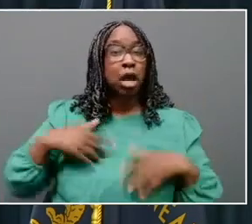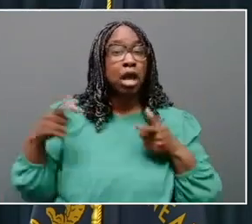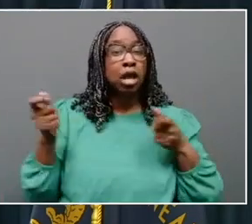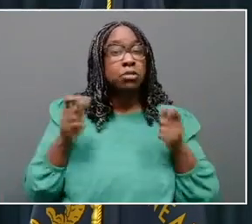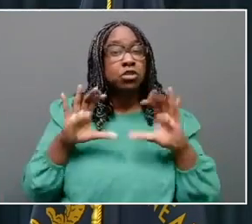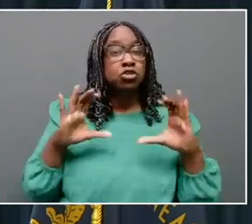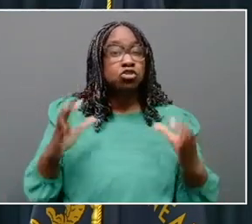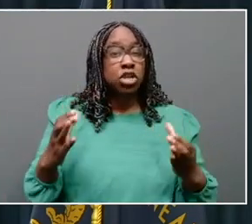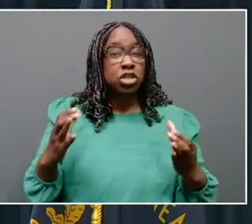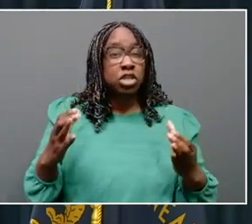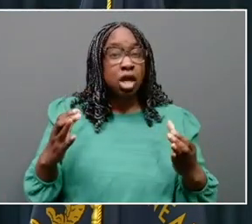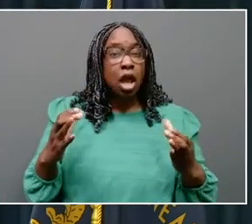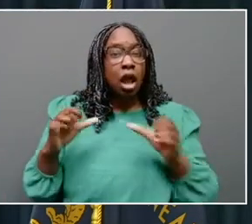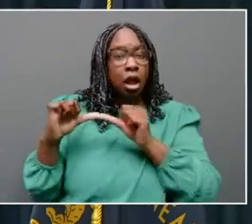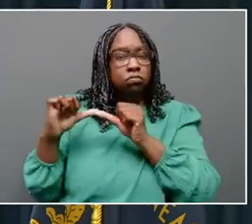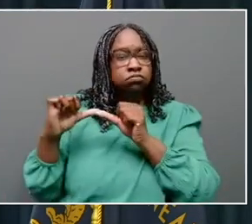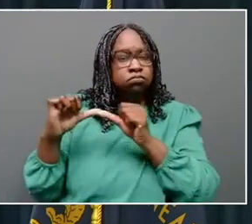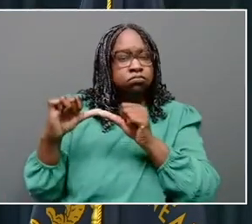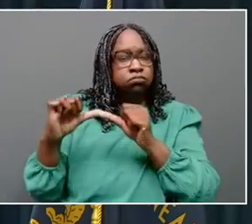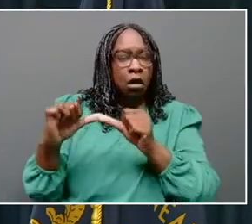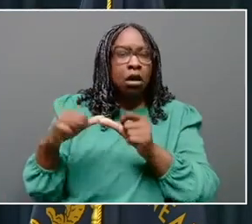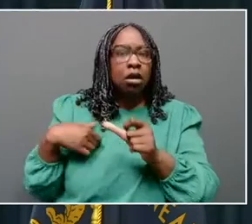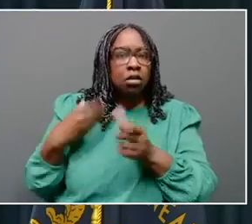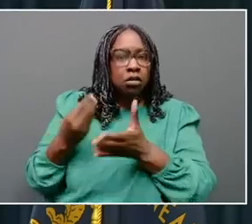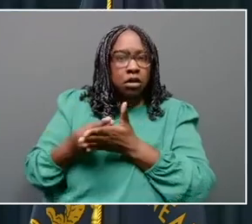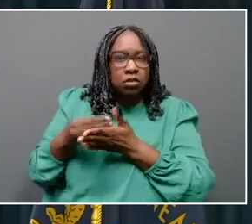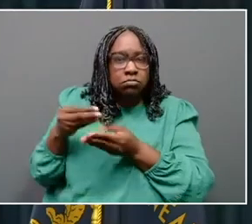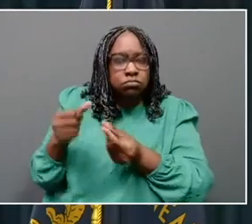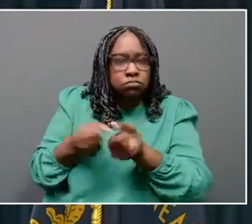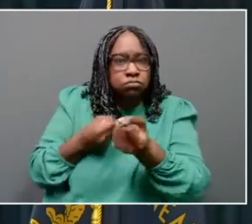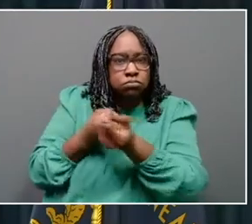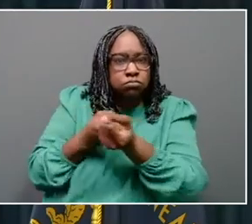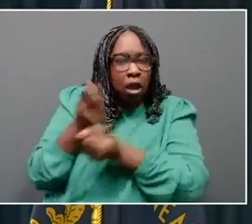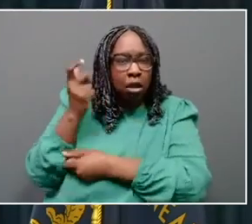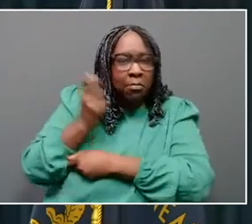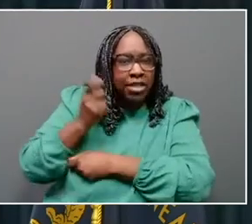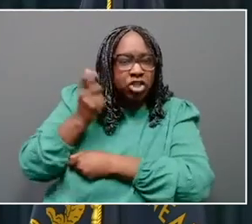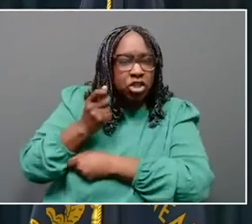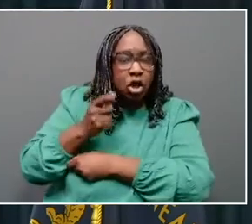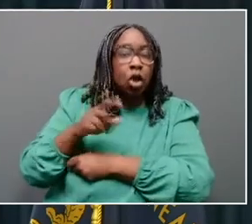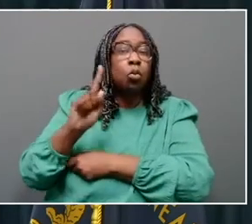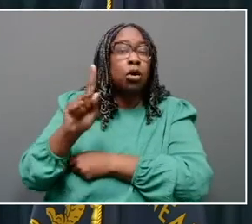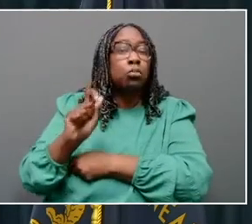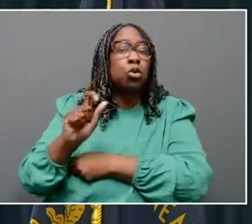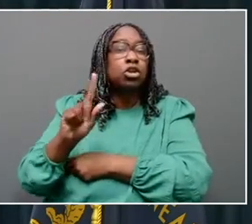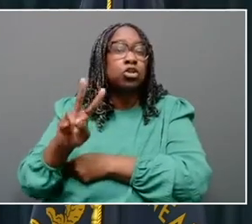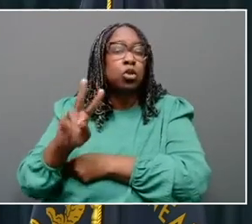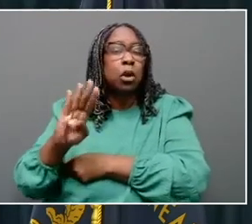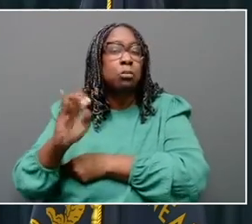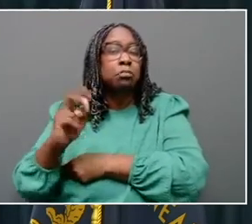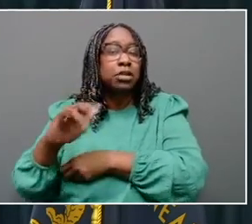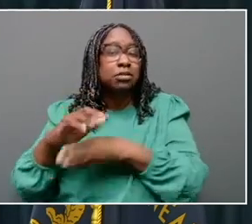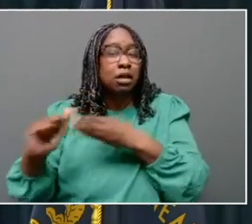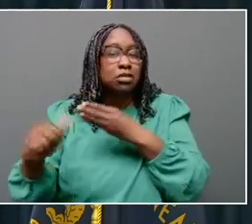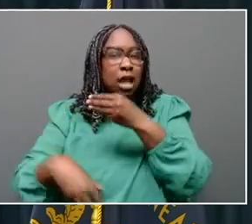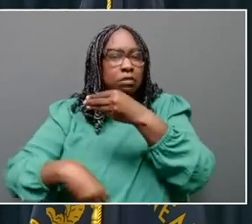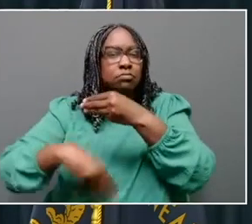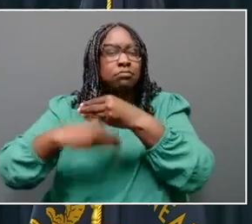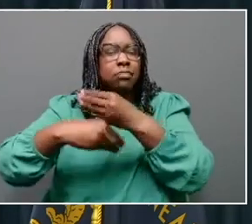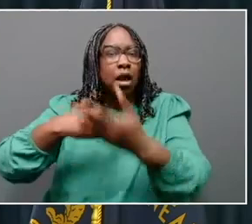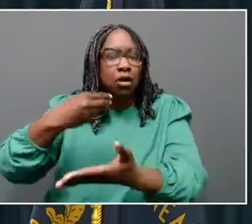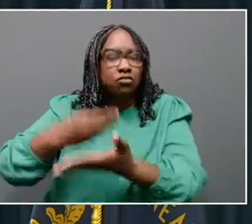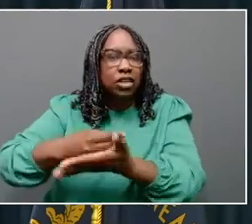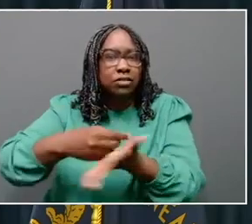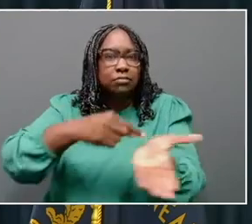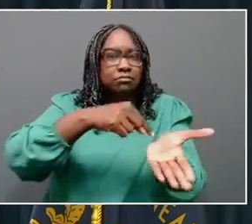of fully funding pensions. We have also included nearly $1.2 billion in supplemental funding payments to three of our